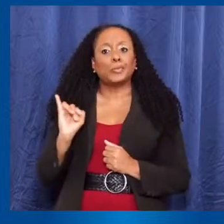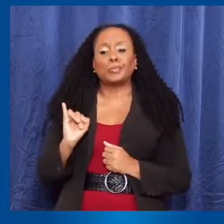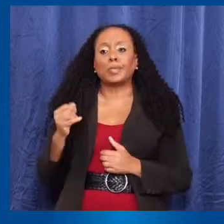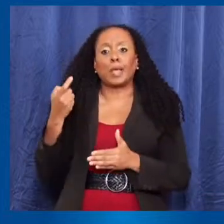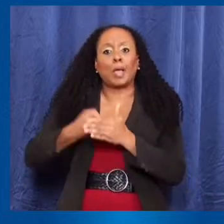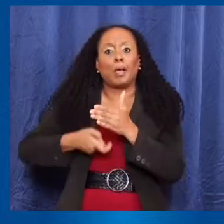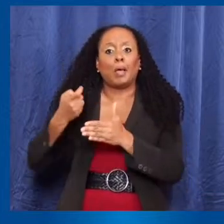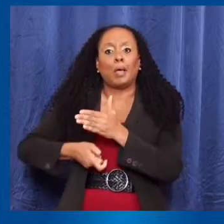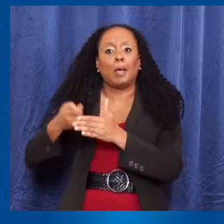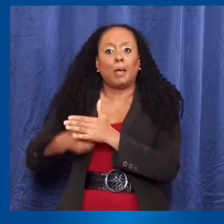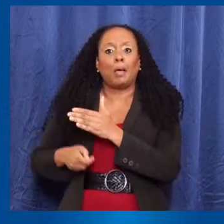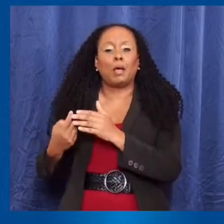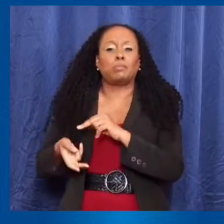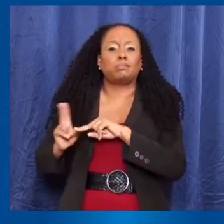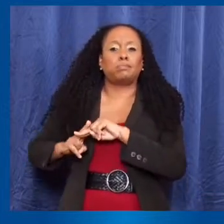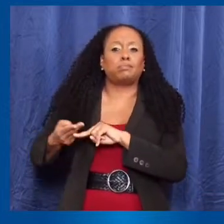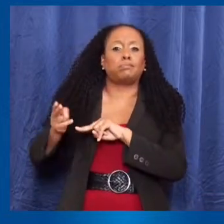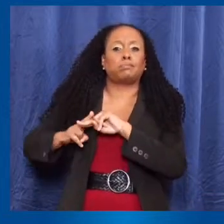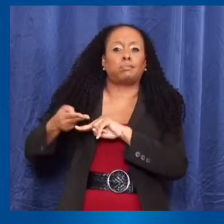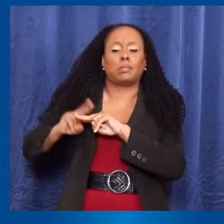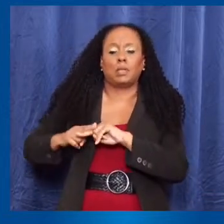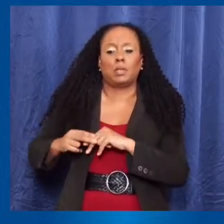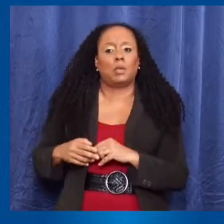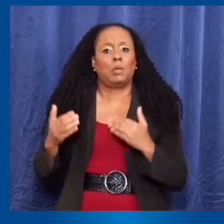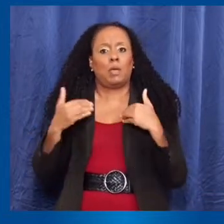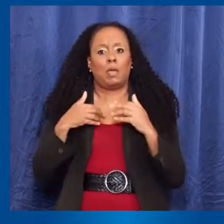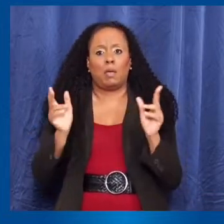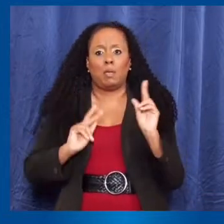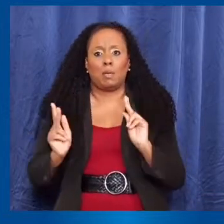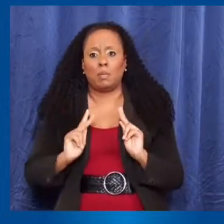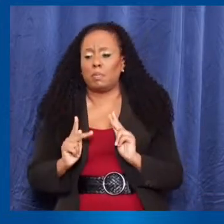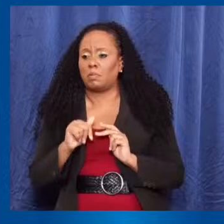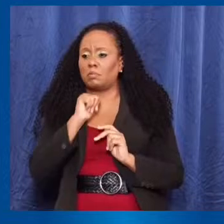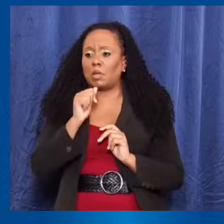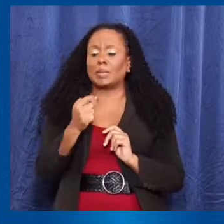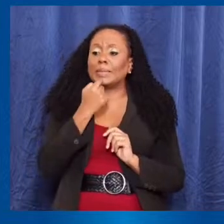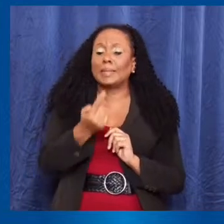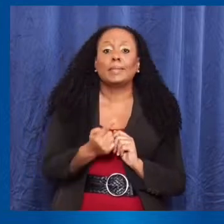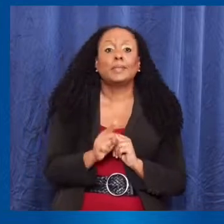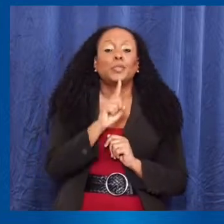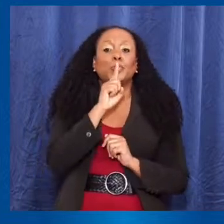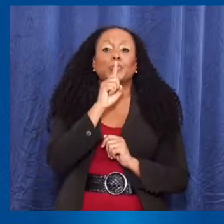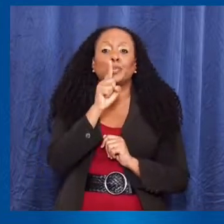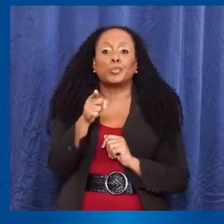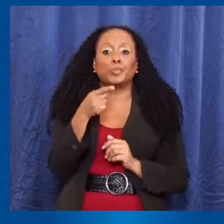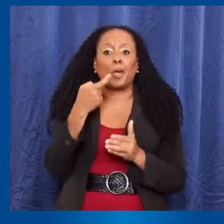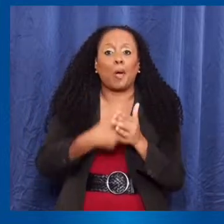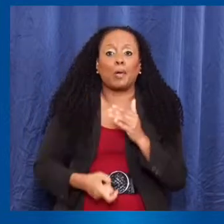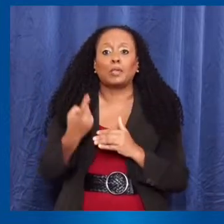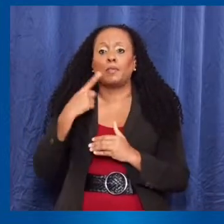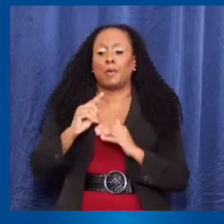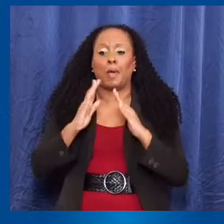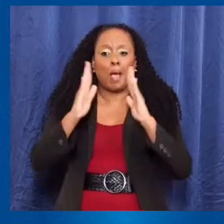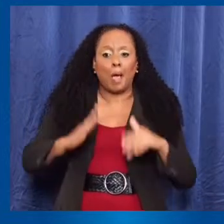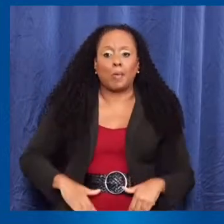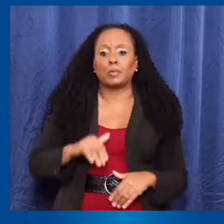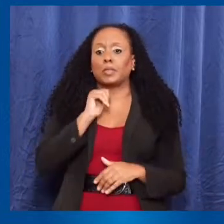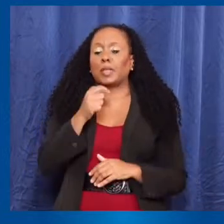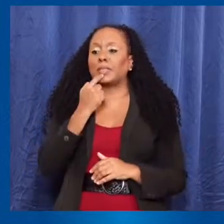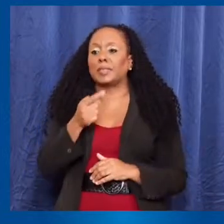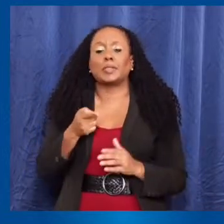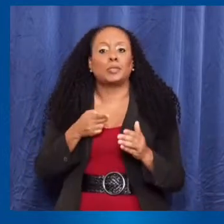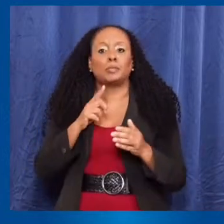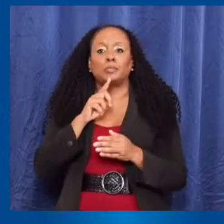have underinsurance and we have uninsurance. And therefore, the government is the only entity, as we have seen, who is